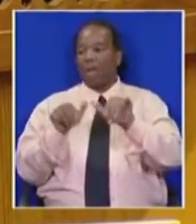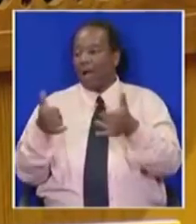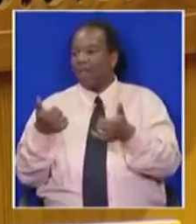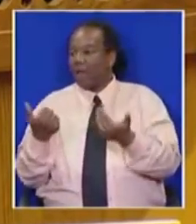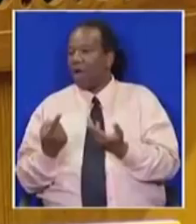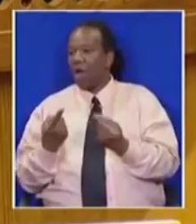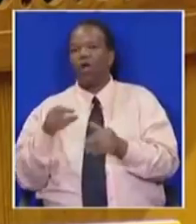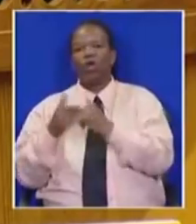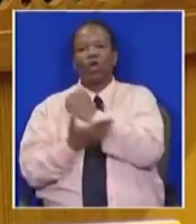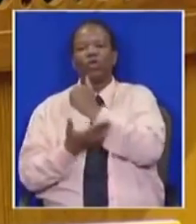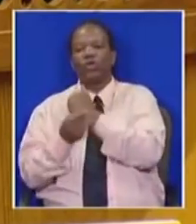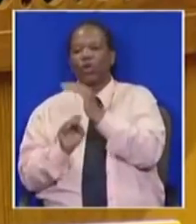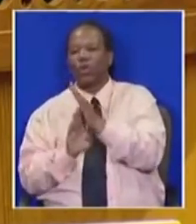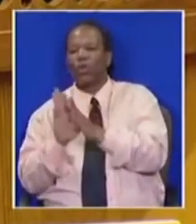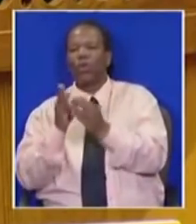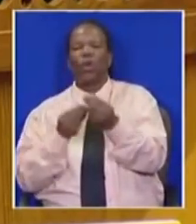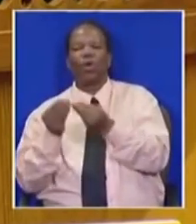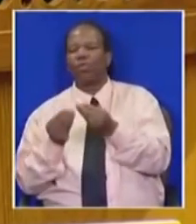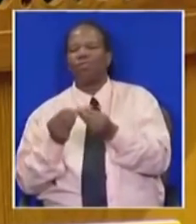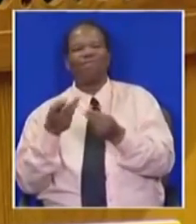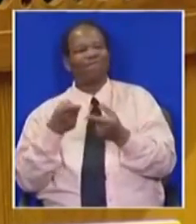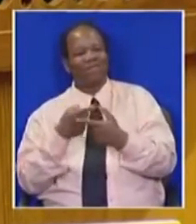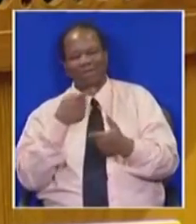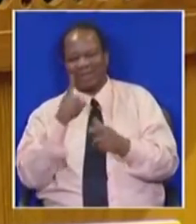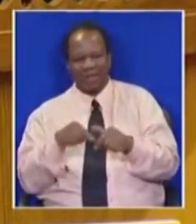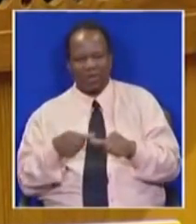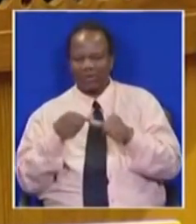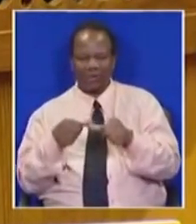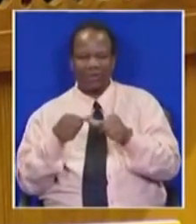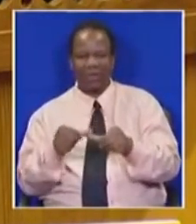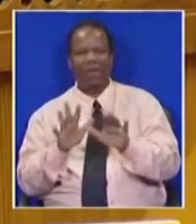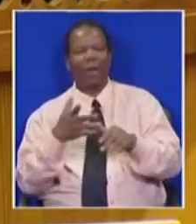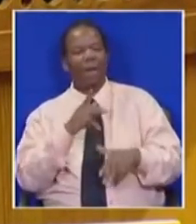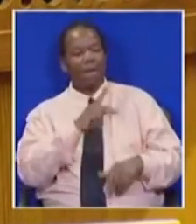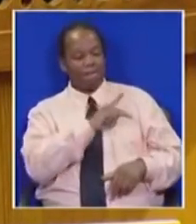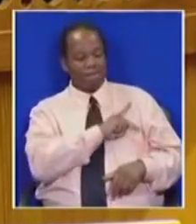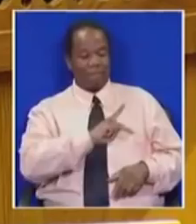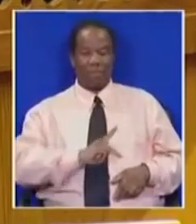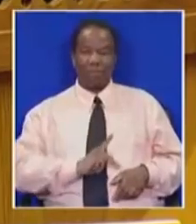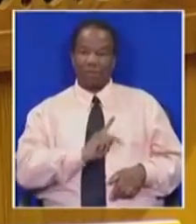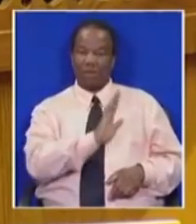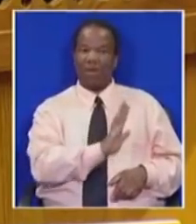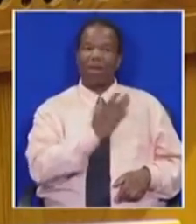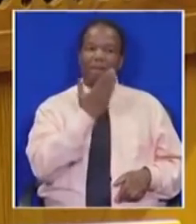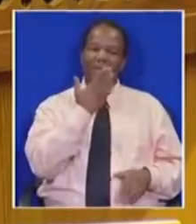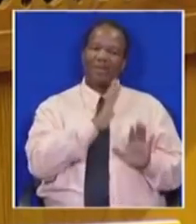economies. This, honorable members, is not sustainable. The president has to resist the pressure from the public sector,